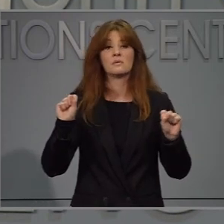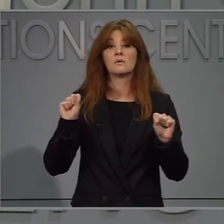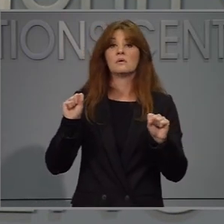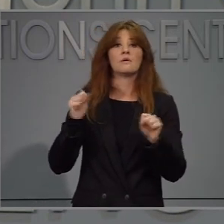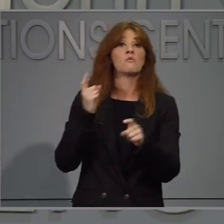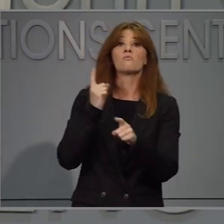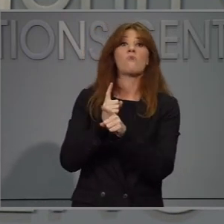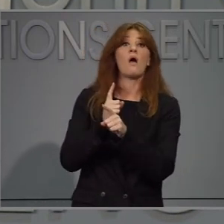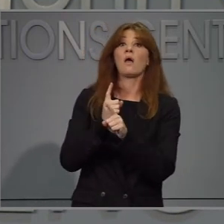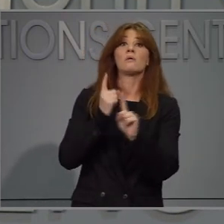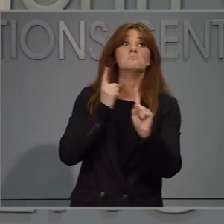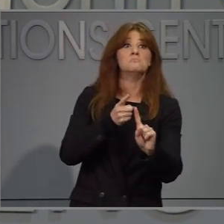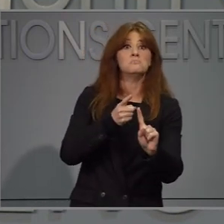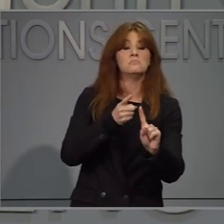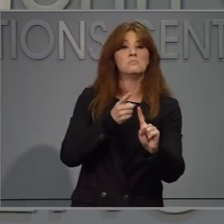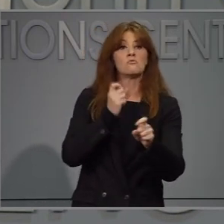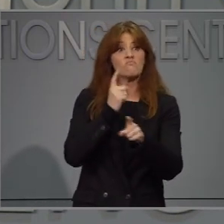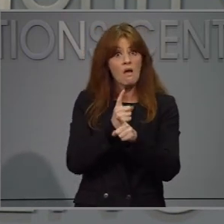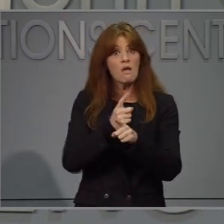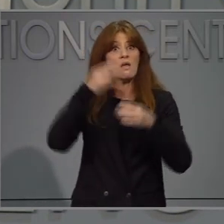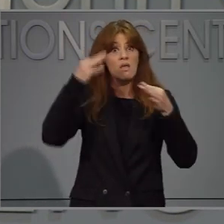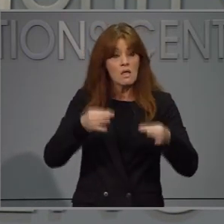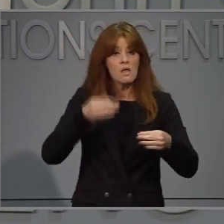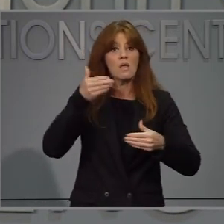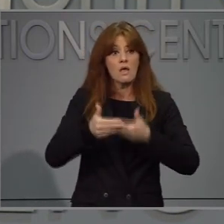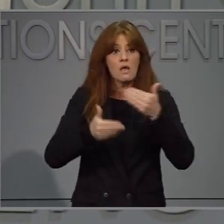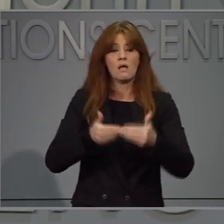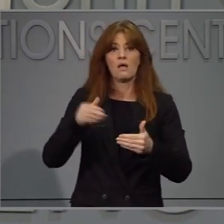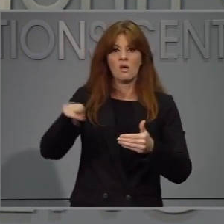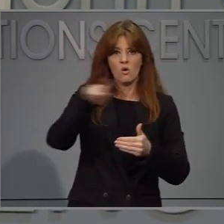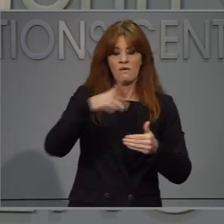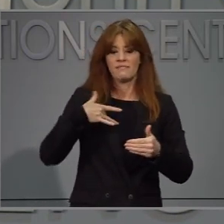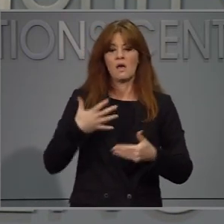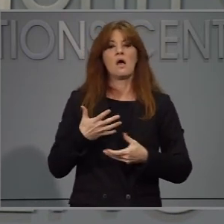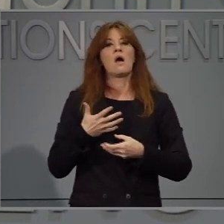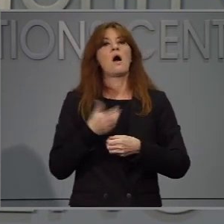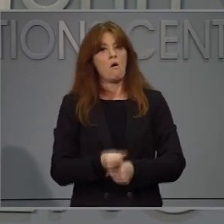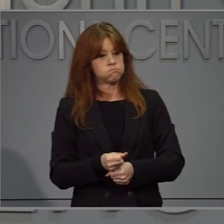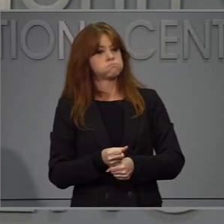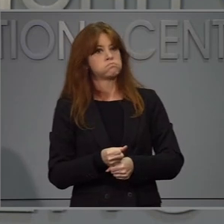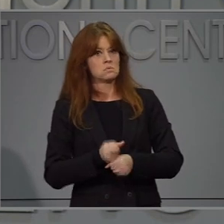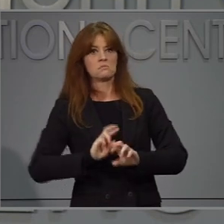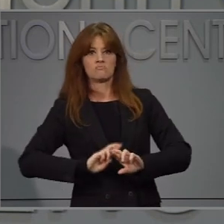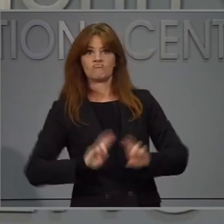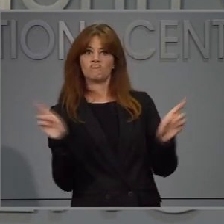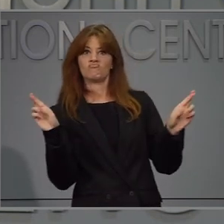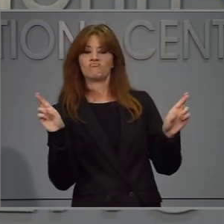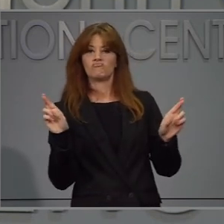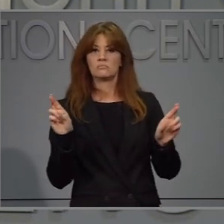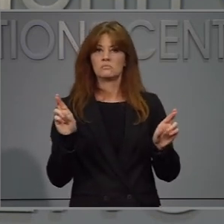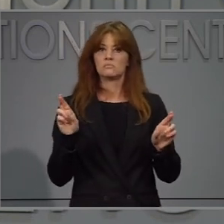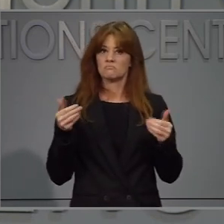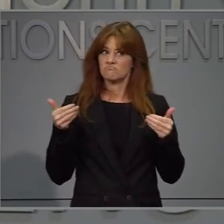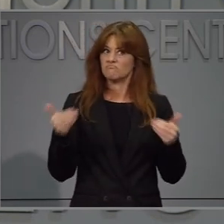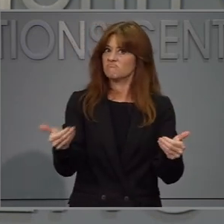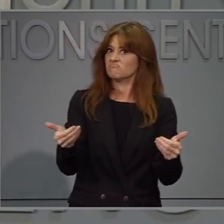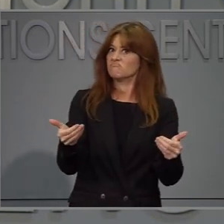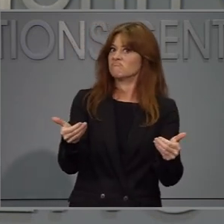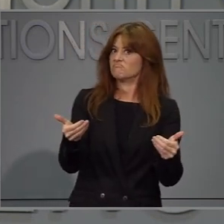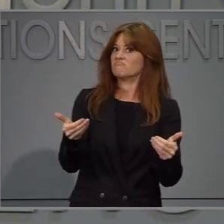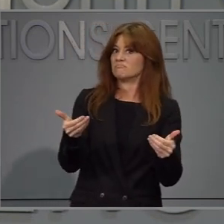right way will give people confidence in institutions and each other that it is safe to move forward.